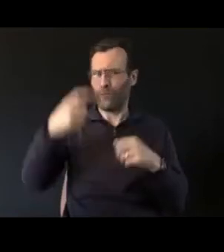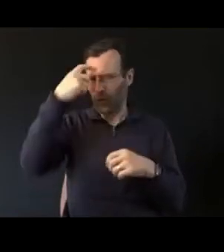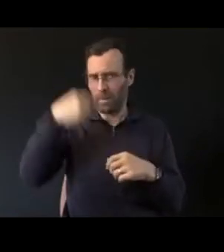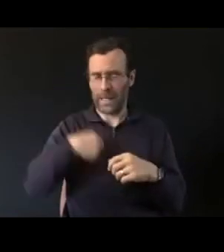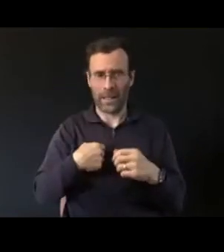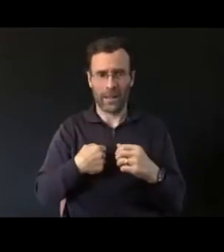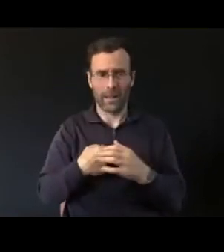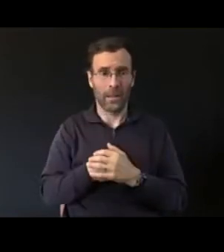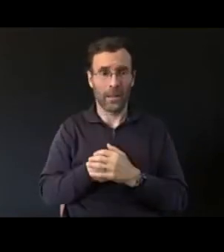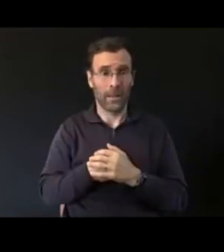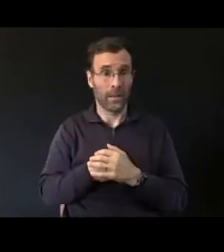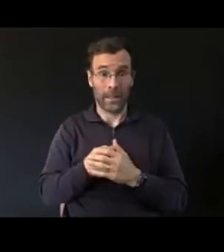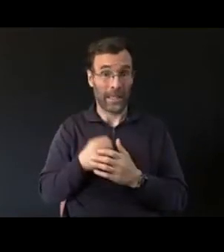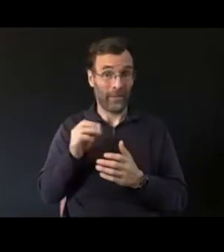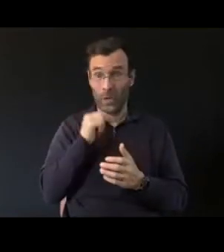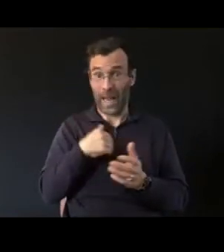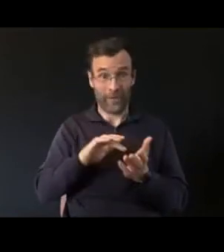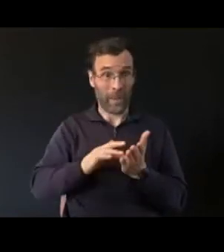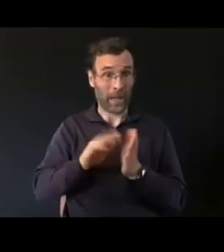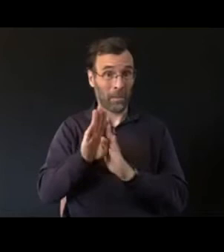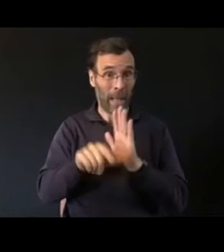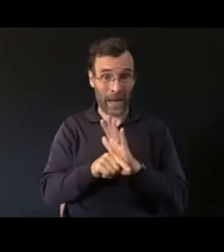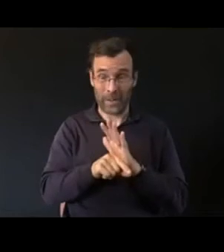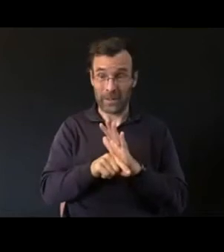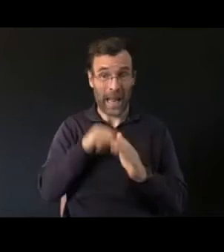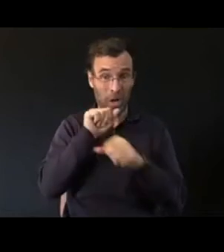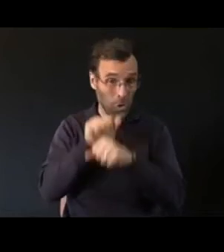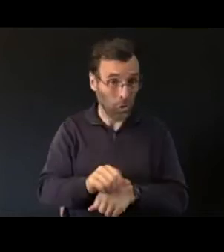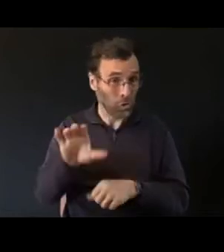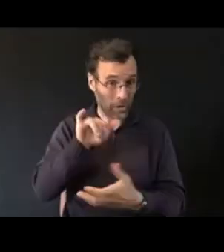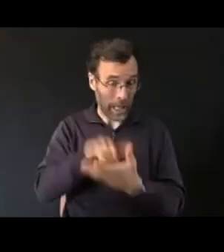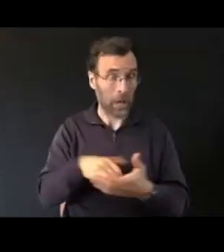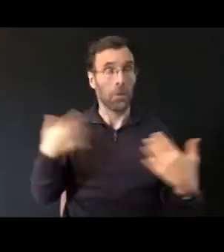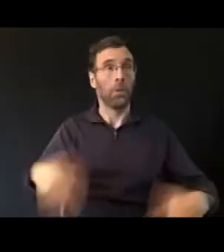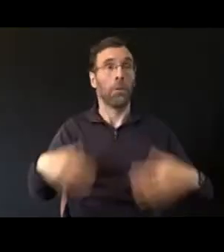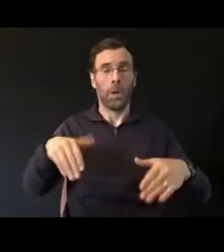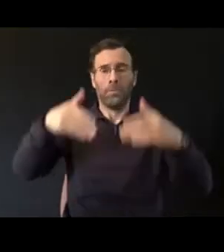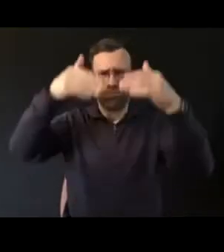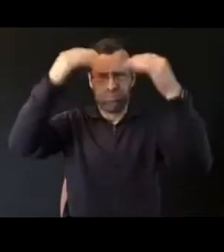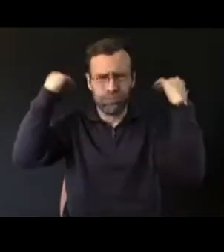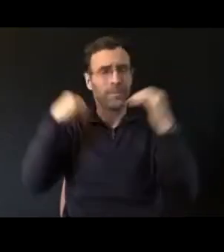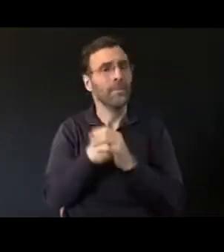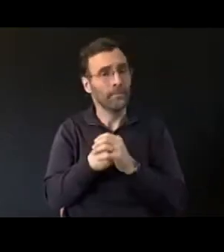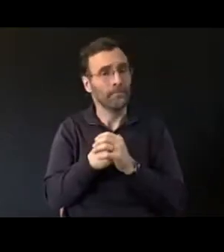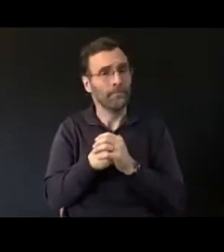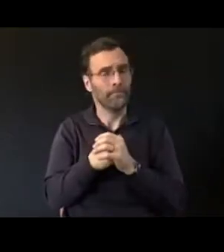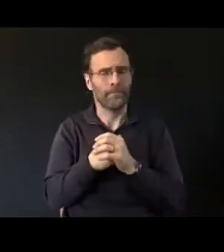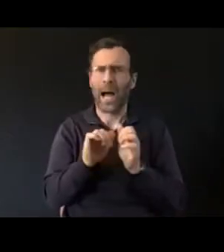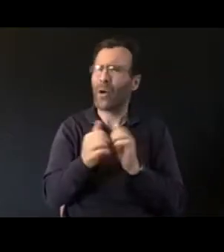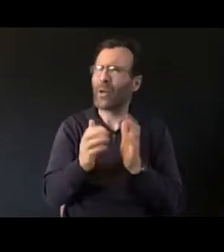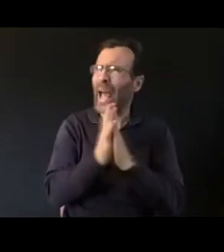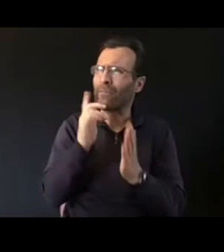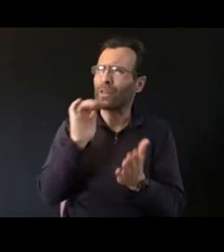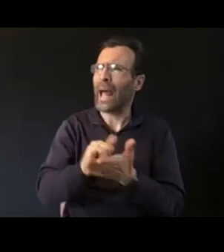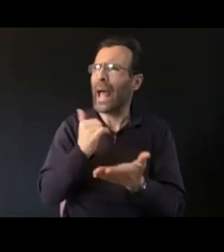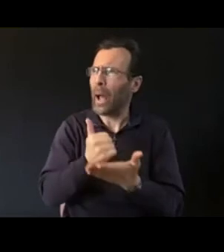if somebody didn't have a medical background and wasn't used to doing that, how difficult that would be, or even how to ask for that help.